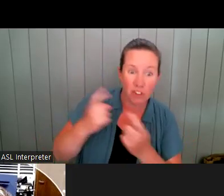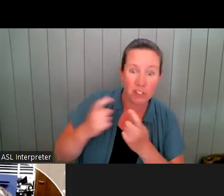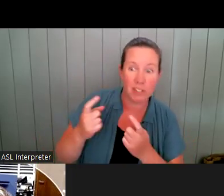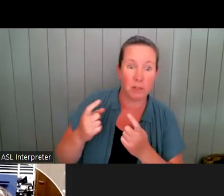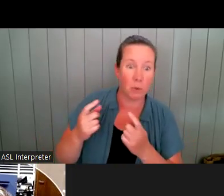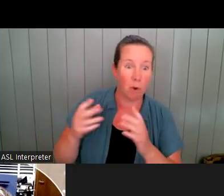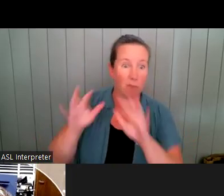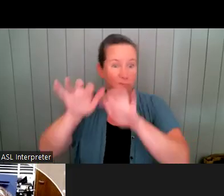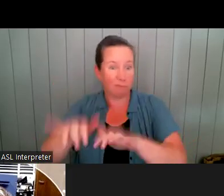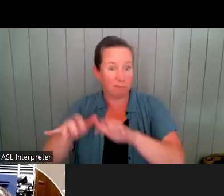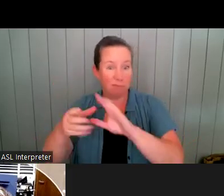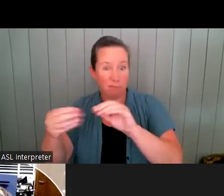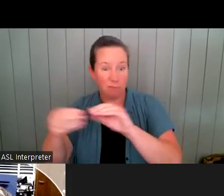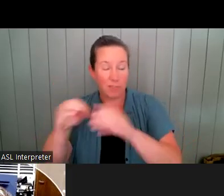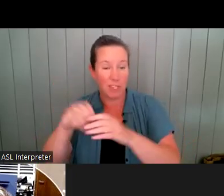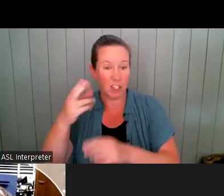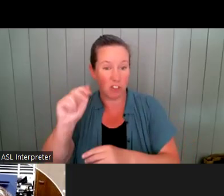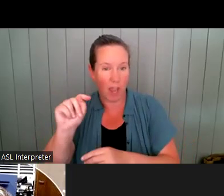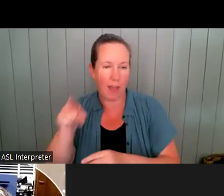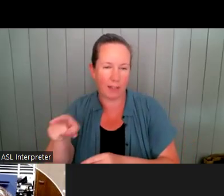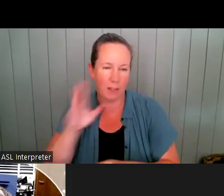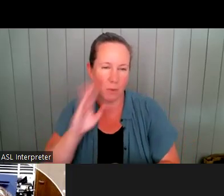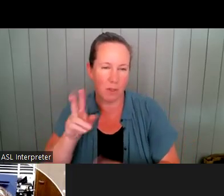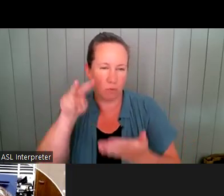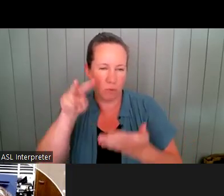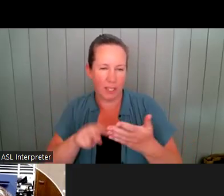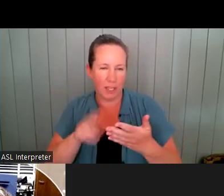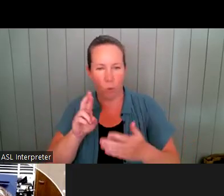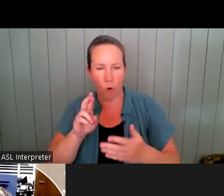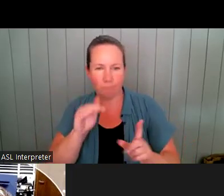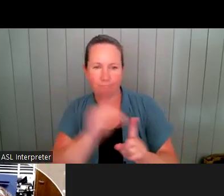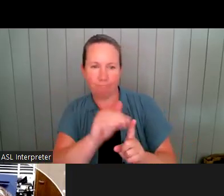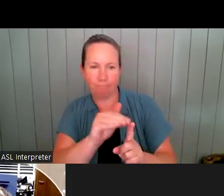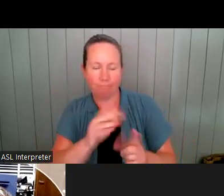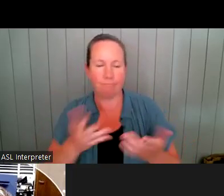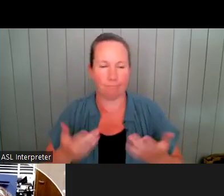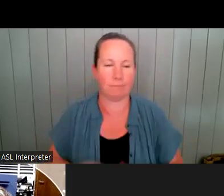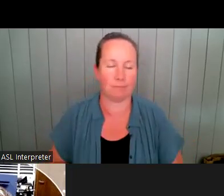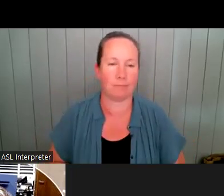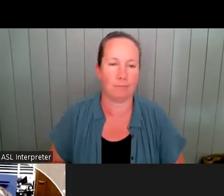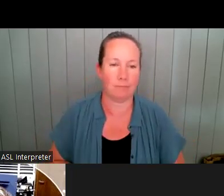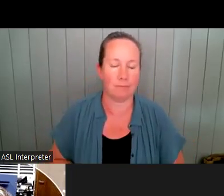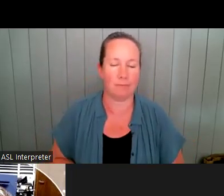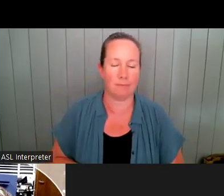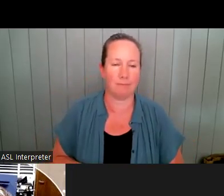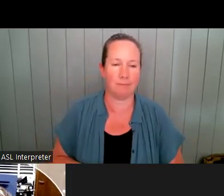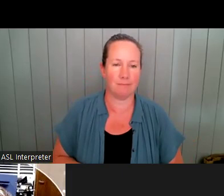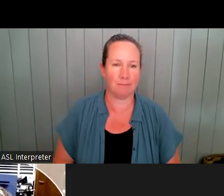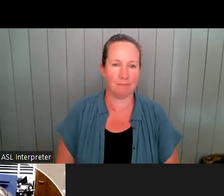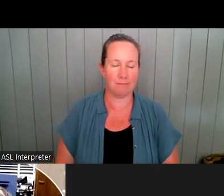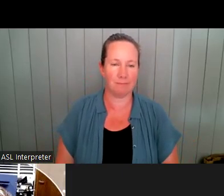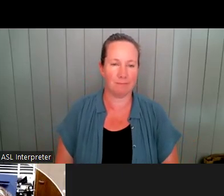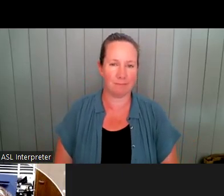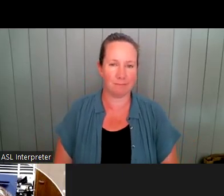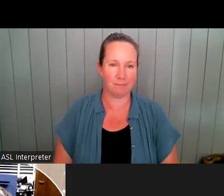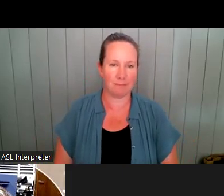in the chat or the question and answer area. And he'll always also let us know when hands are raised.